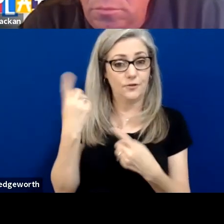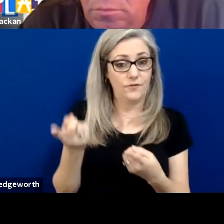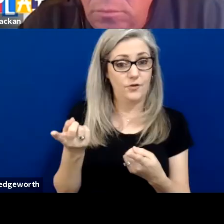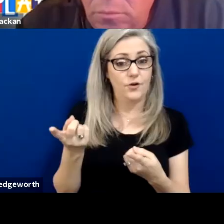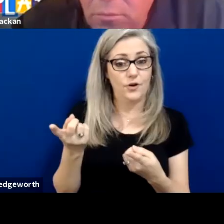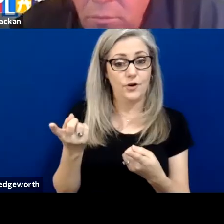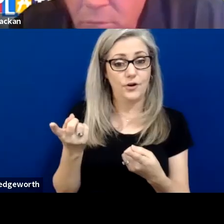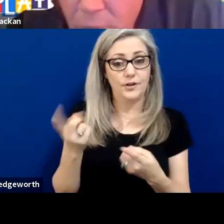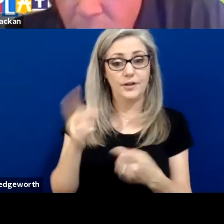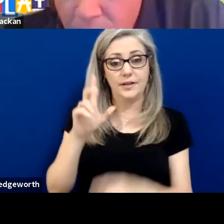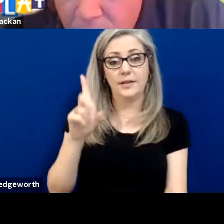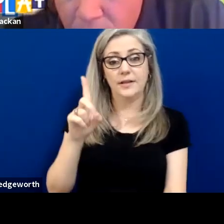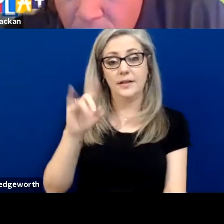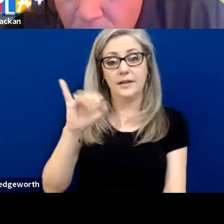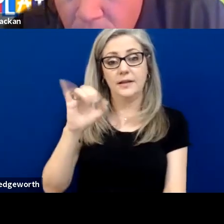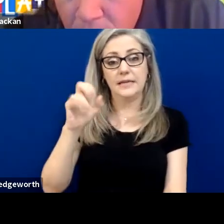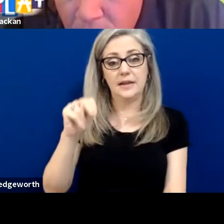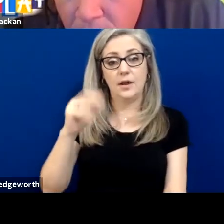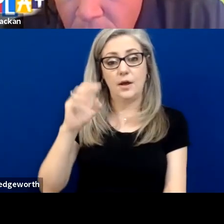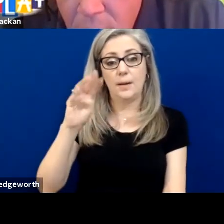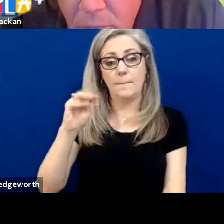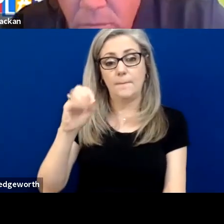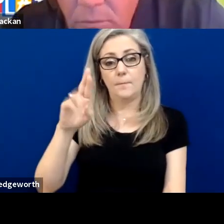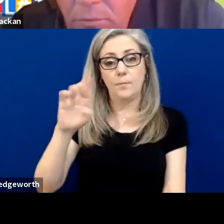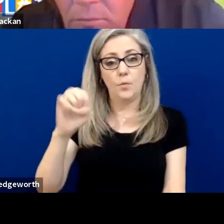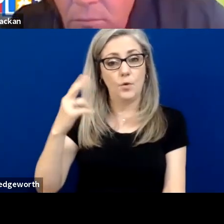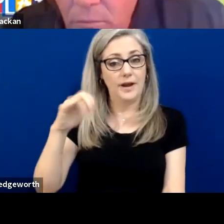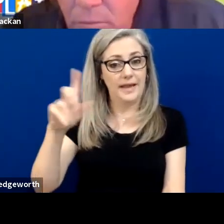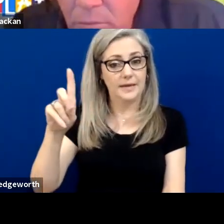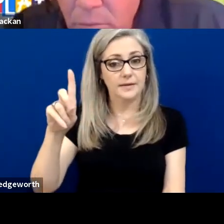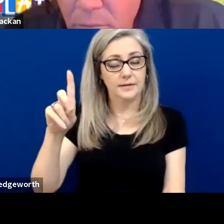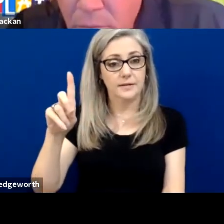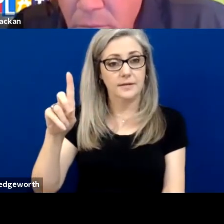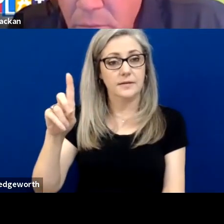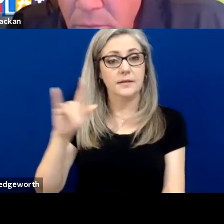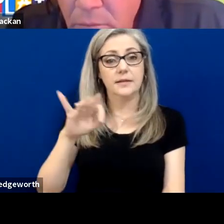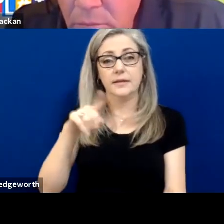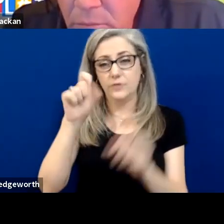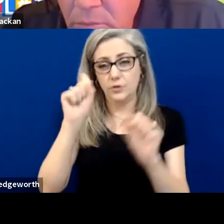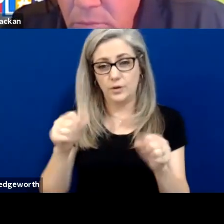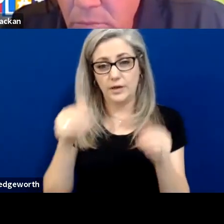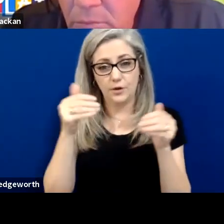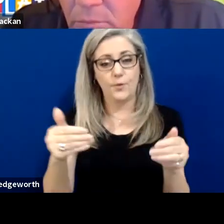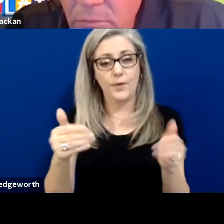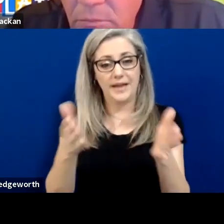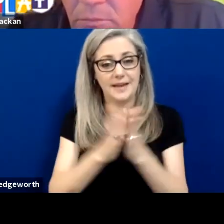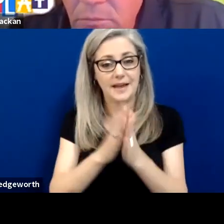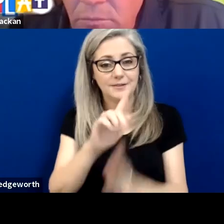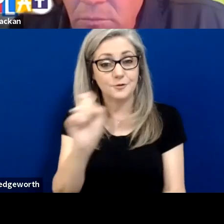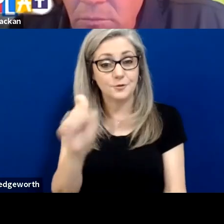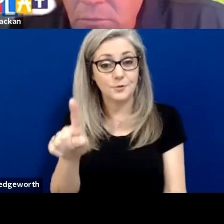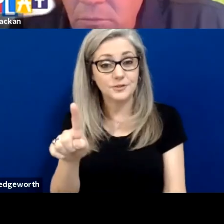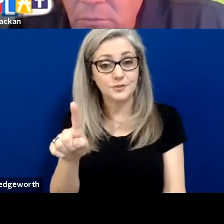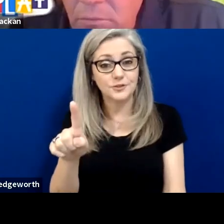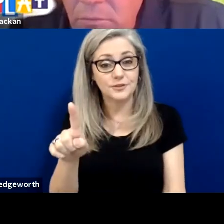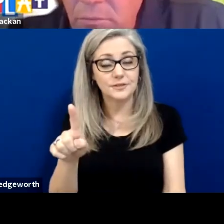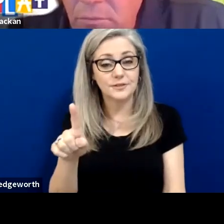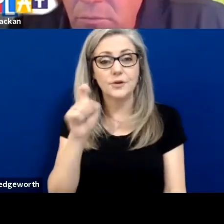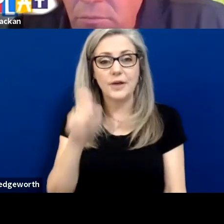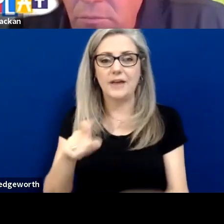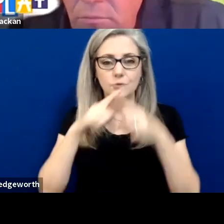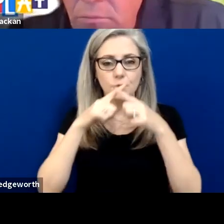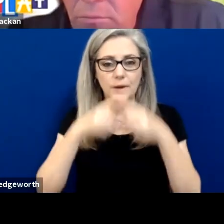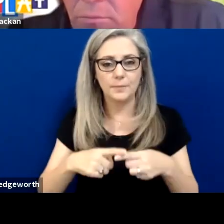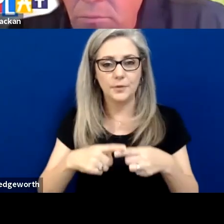that is Dion Moorhead. And if you can go ahead and ask your question, Dion, you'll have to unmute